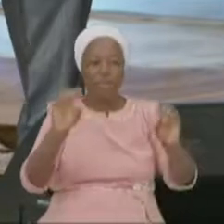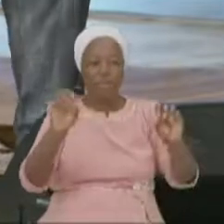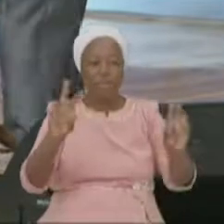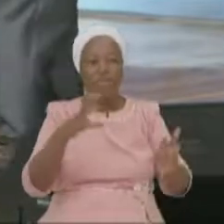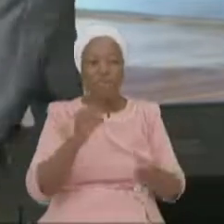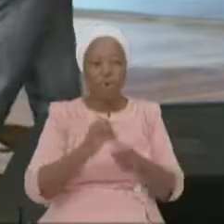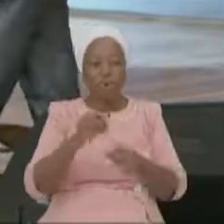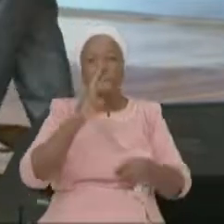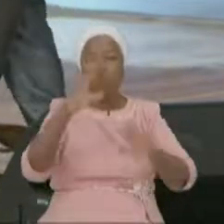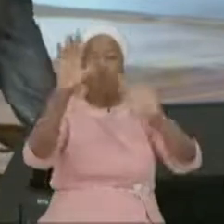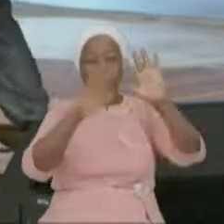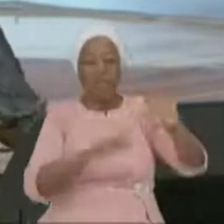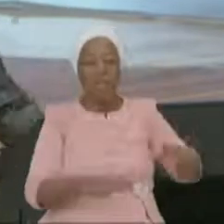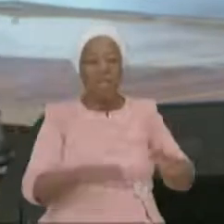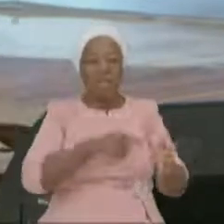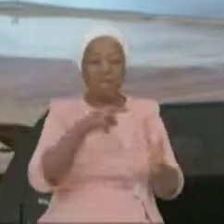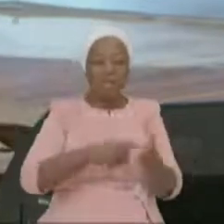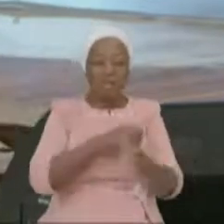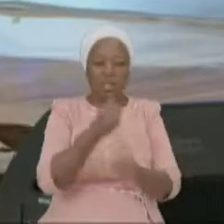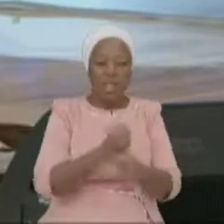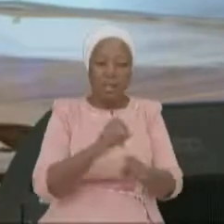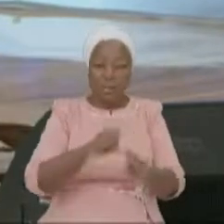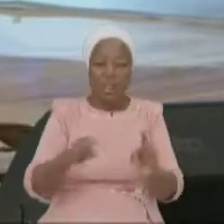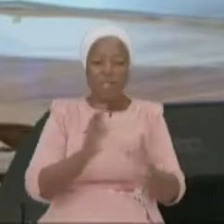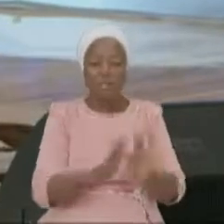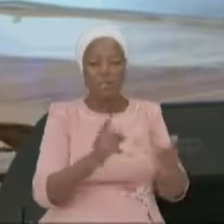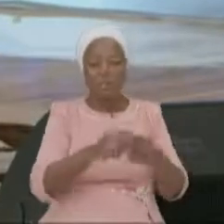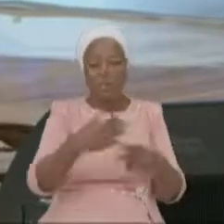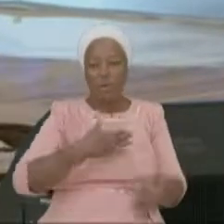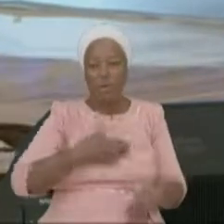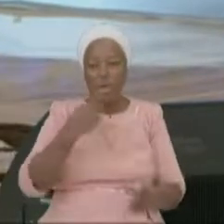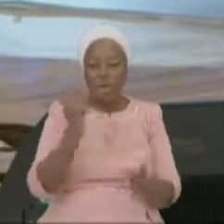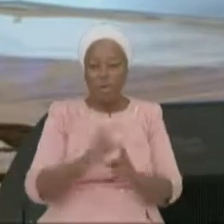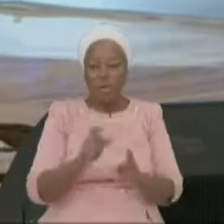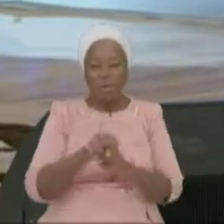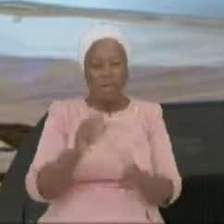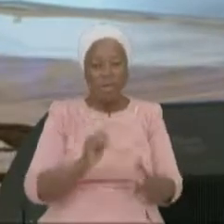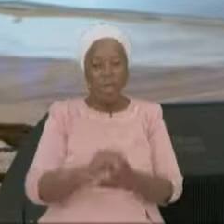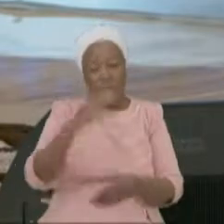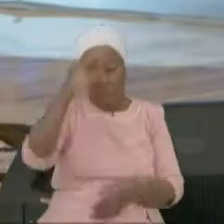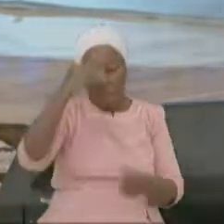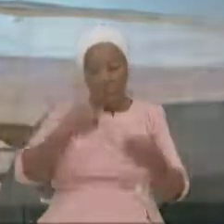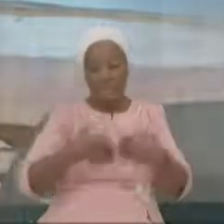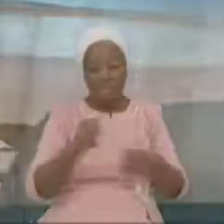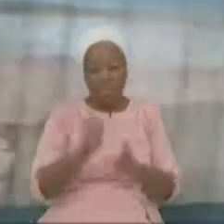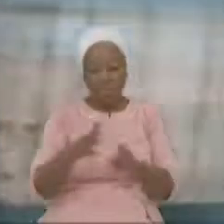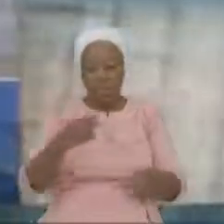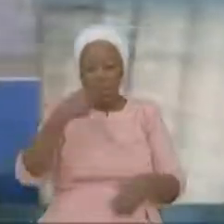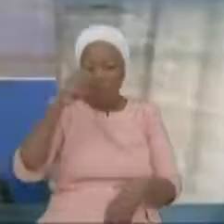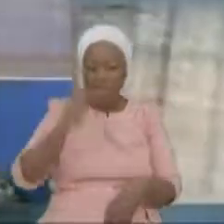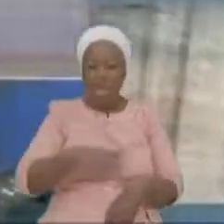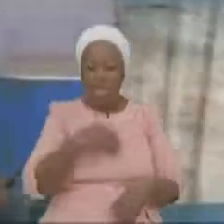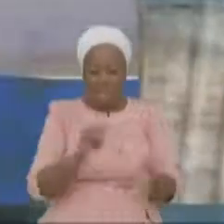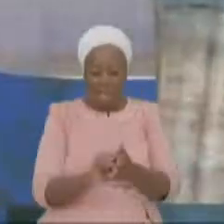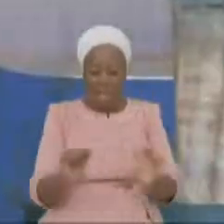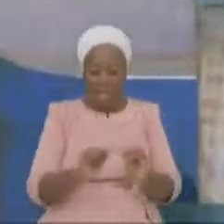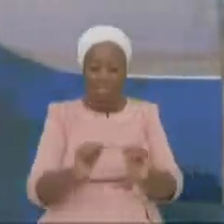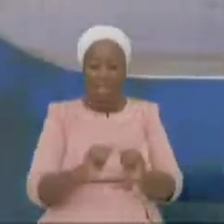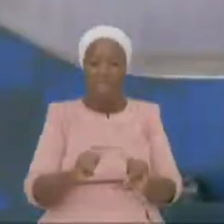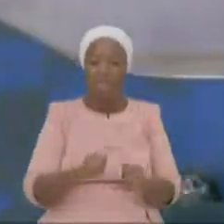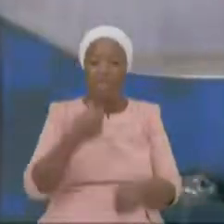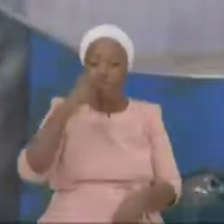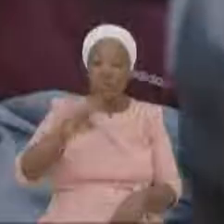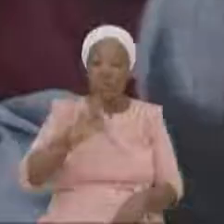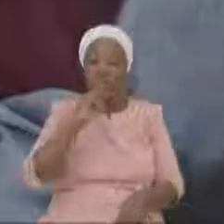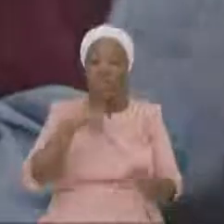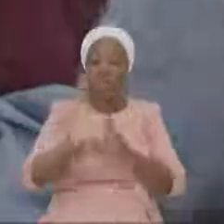but according to my word. That man had the word of decree, and that same decree is in your